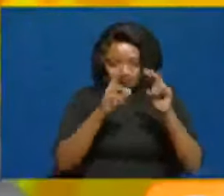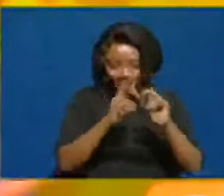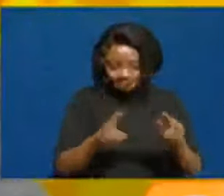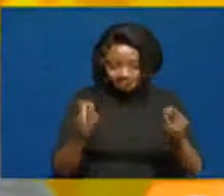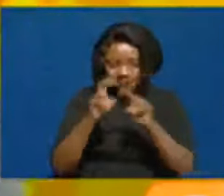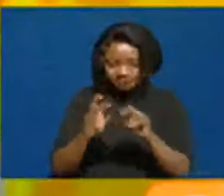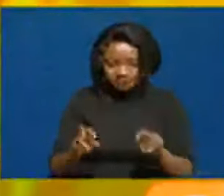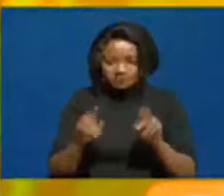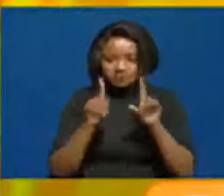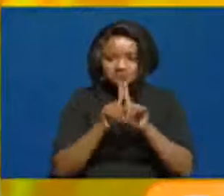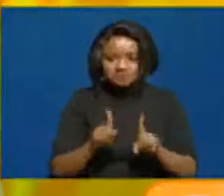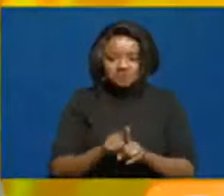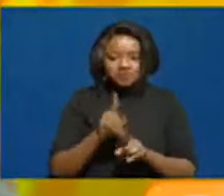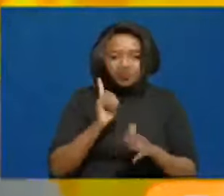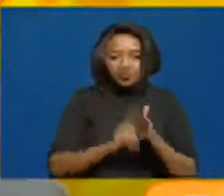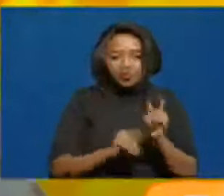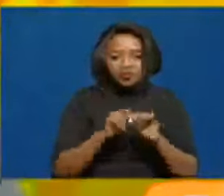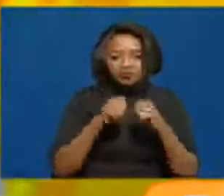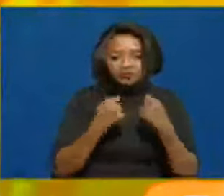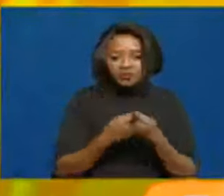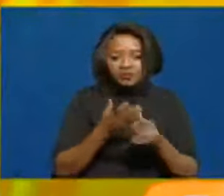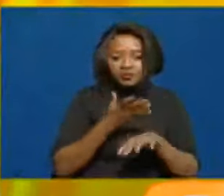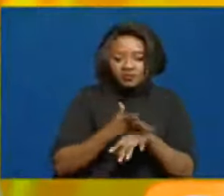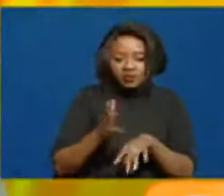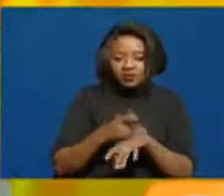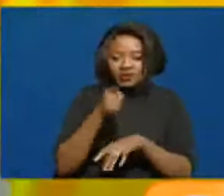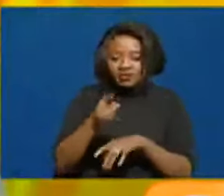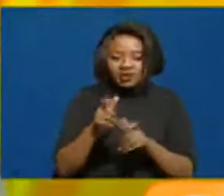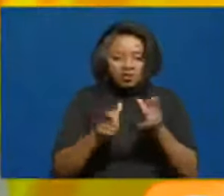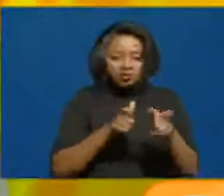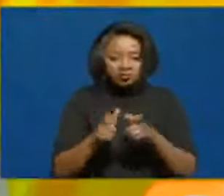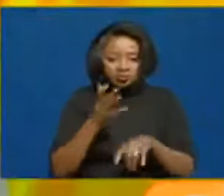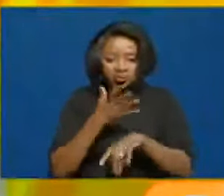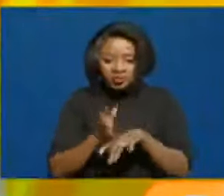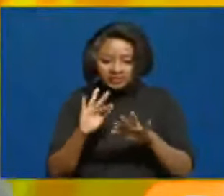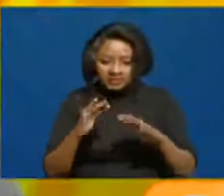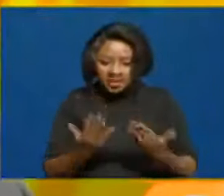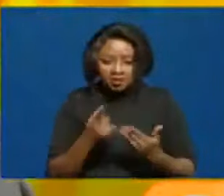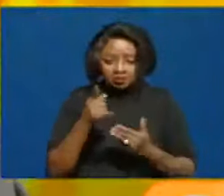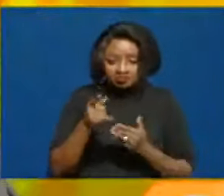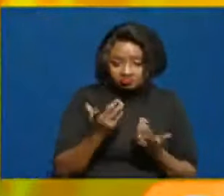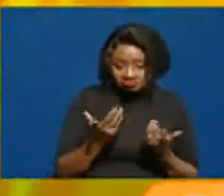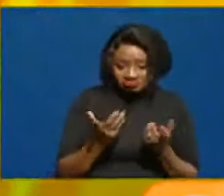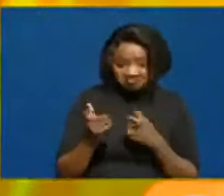what they are doing, what type of waste is coming from them, how are they treating the waste, are they recycling,